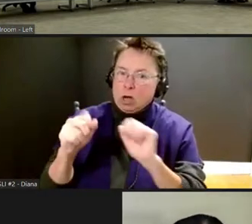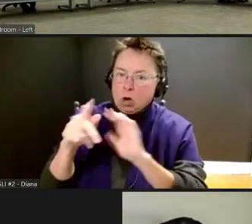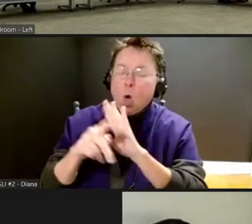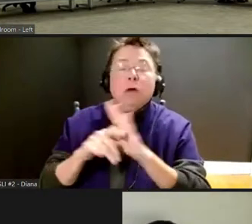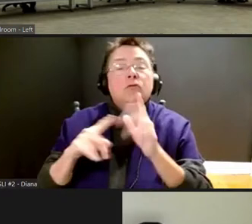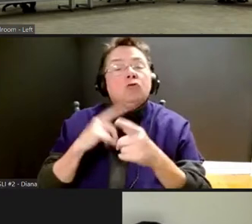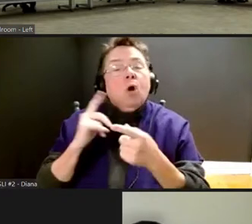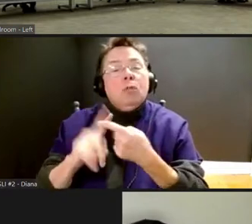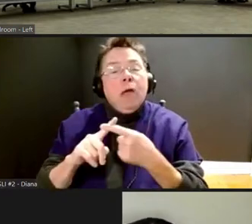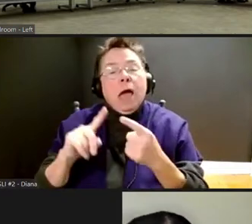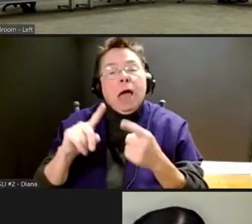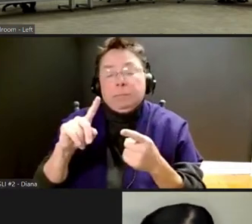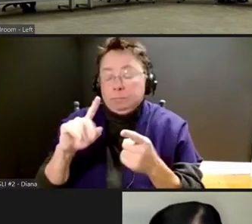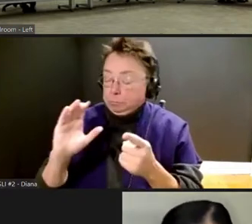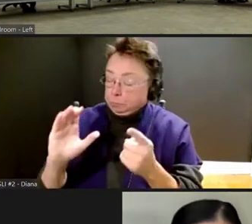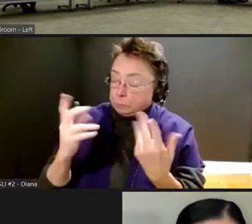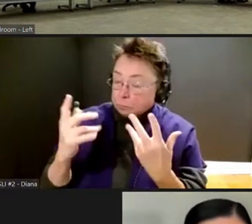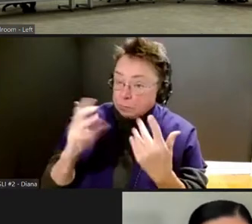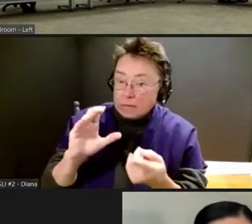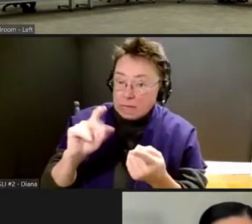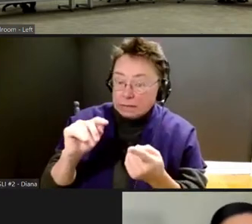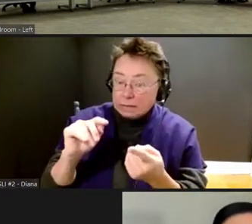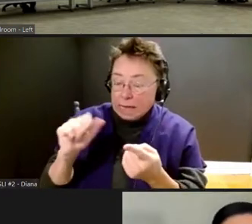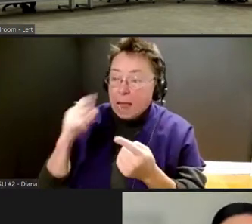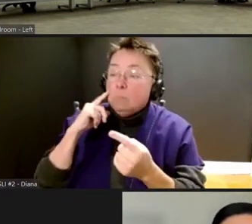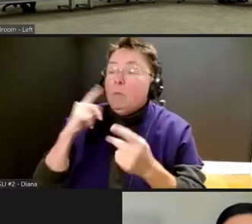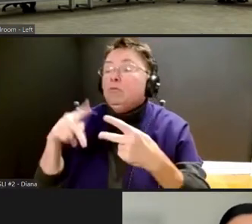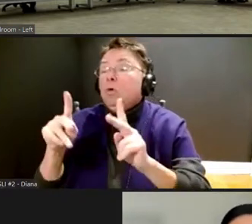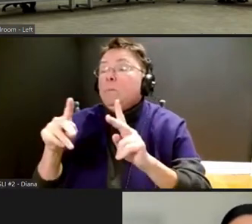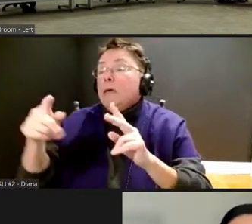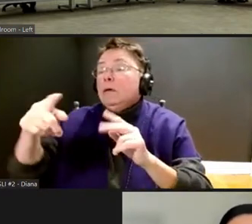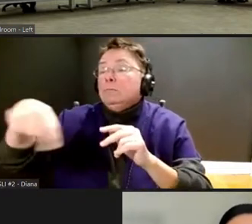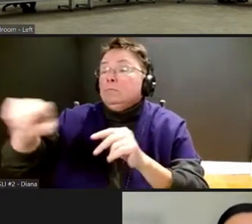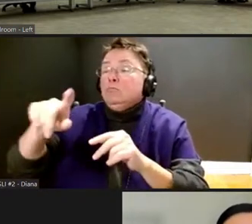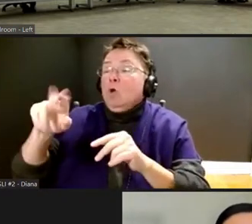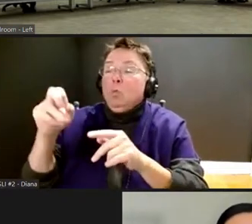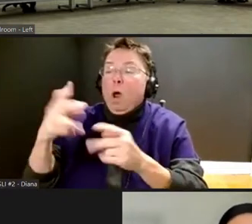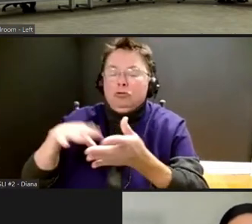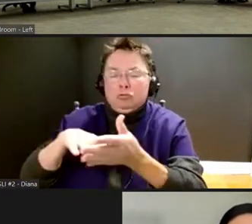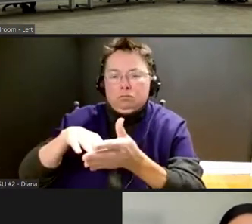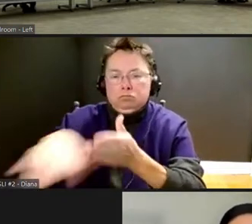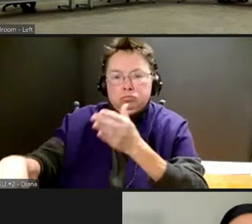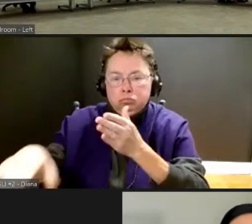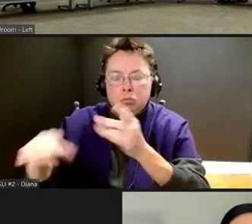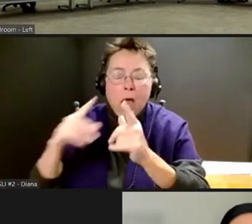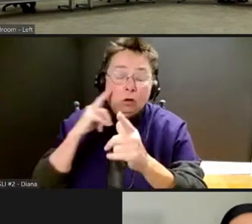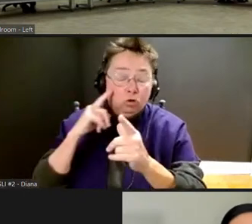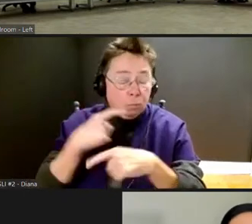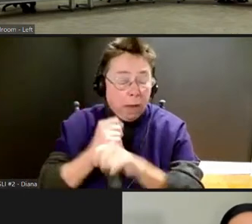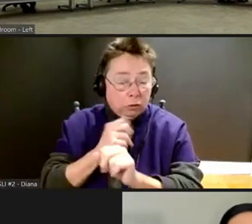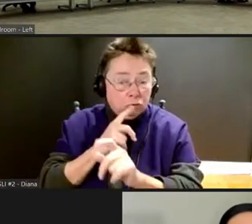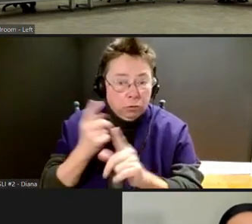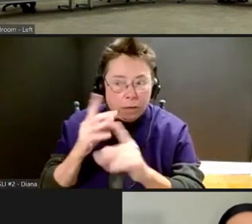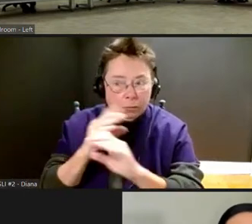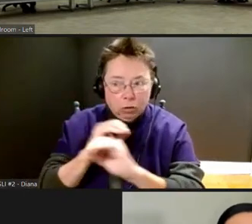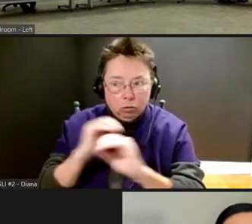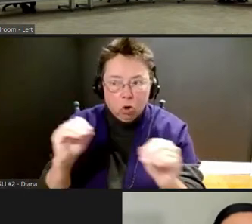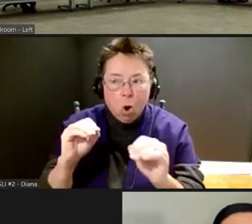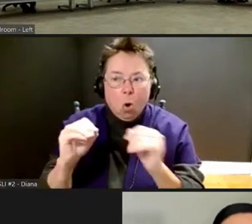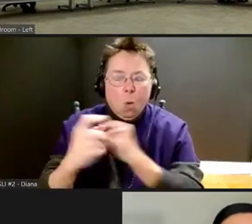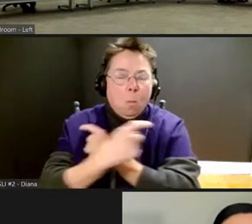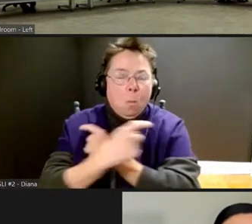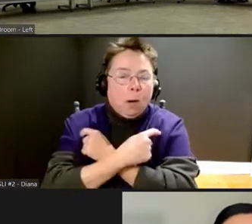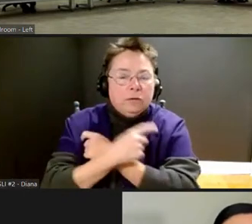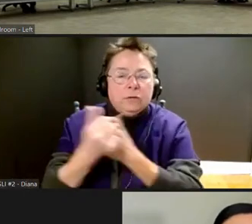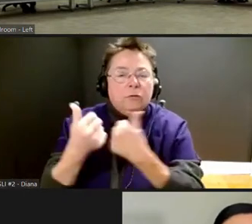to indemnify Rush with respect to the discharge of emissions of any contaminants on the property. I'll be happy to take any questions on this issue.